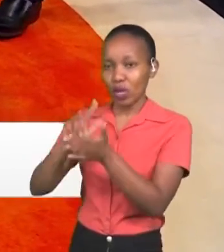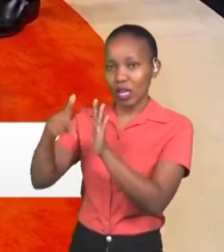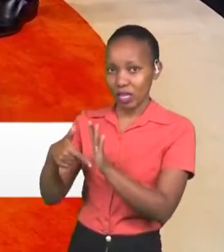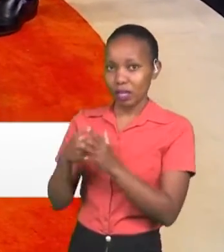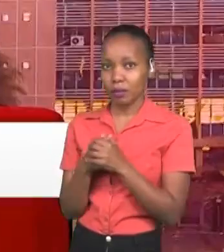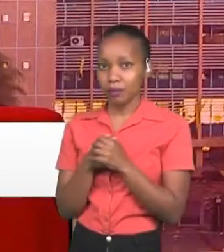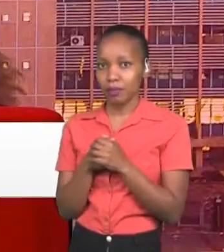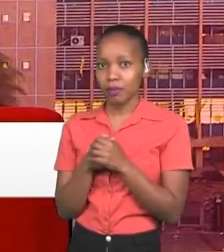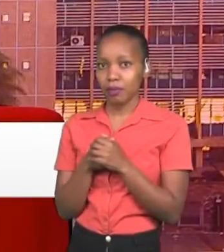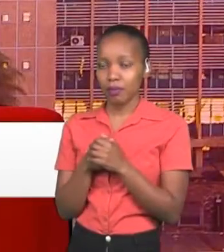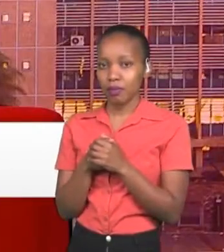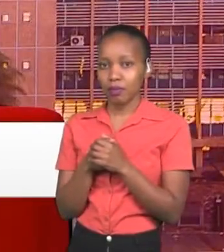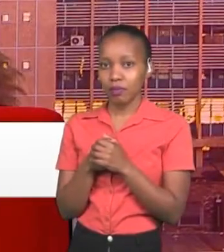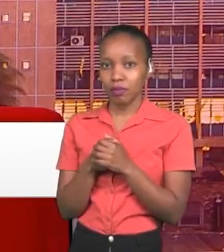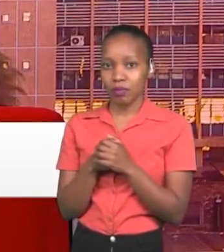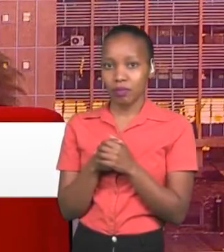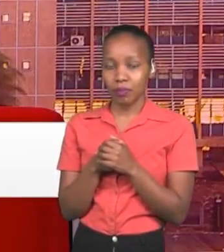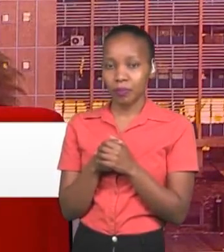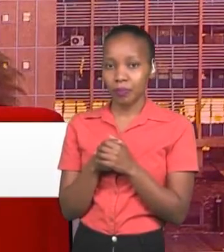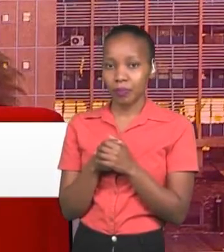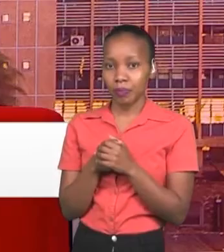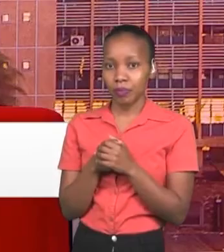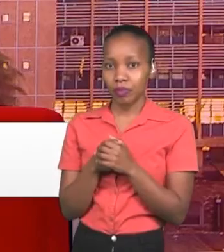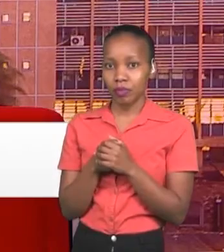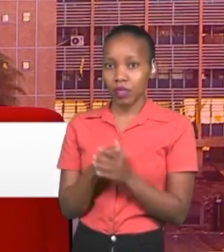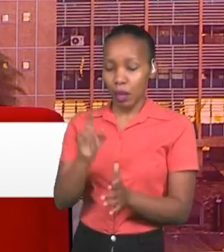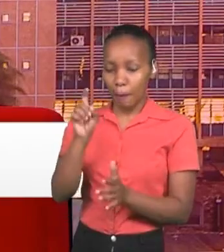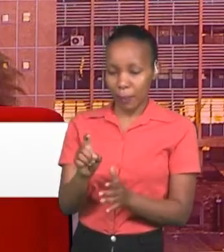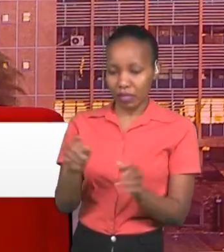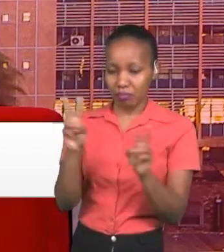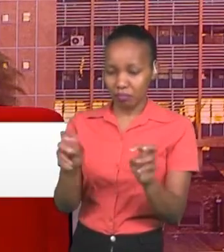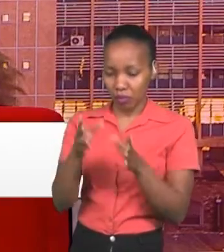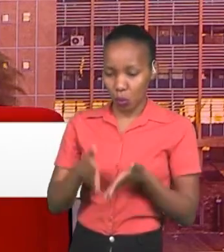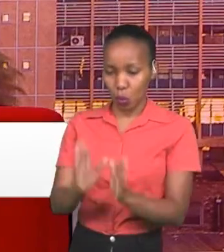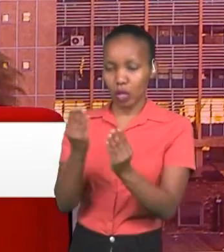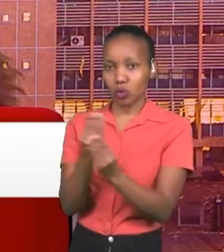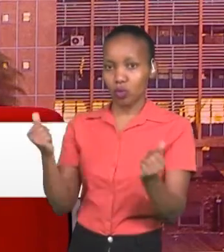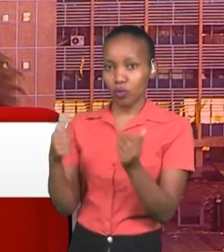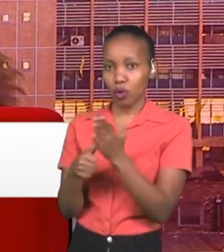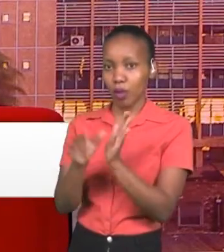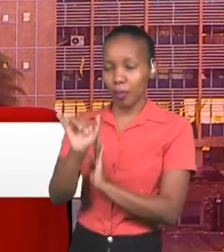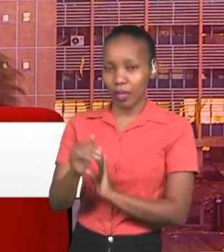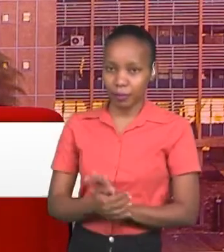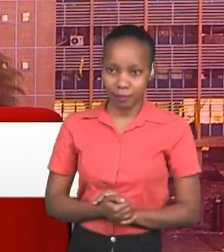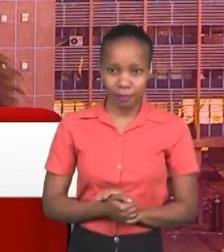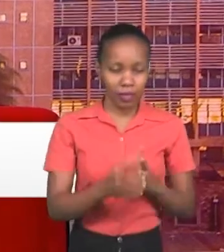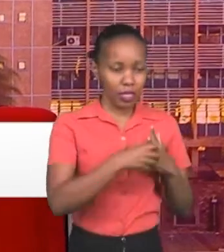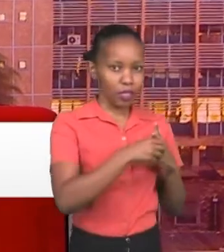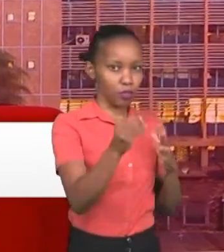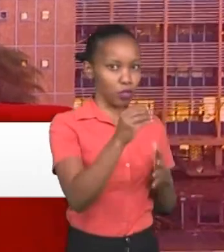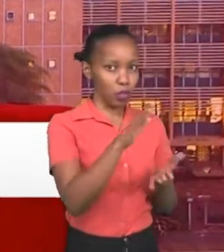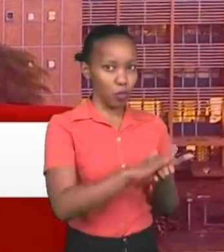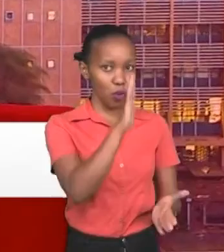So lazima tu you look for a way around it. Manase, they say divorce ni mob kushinda